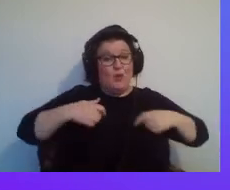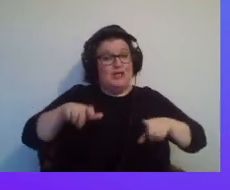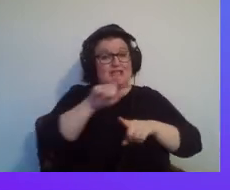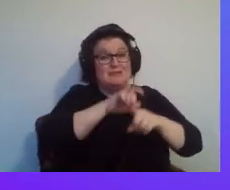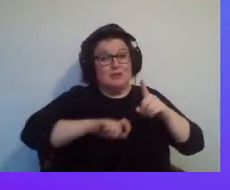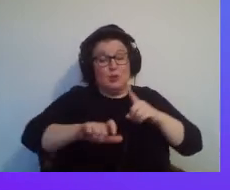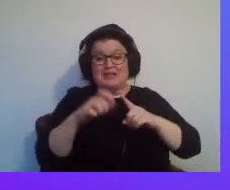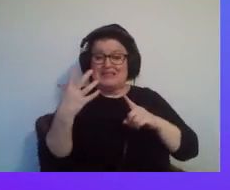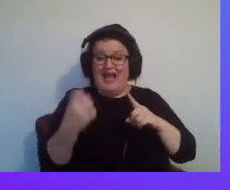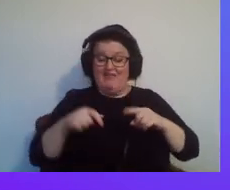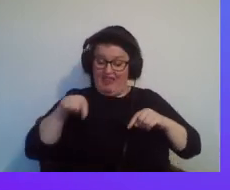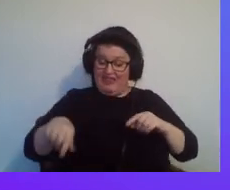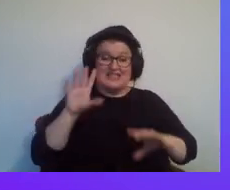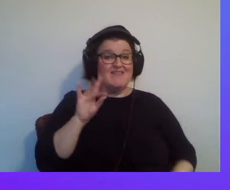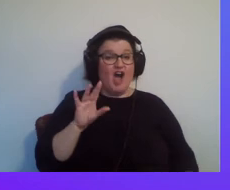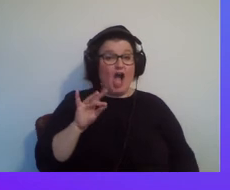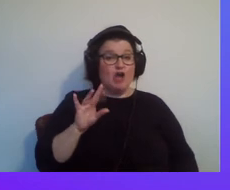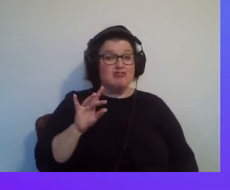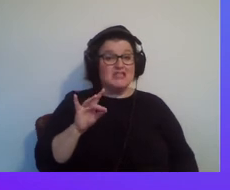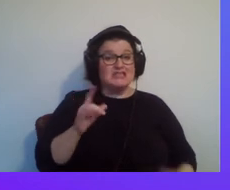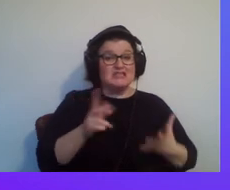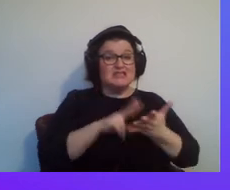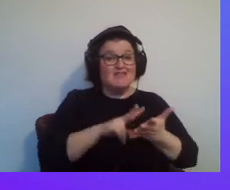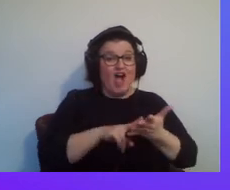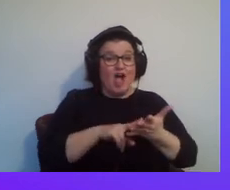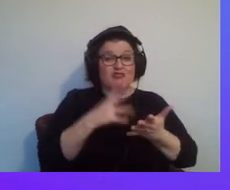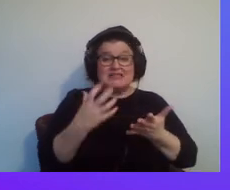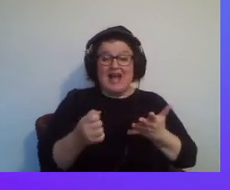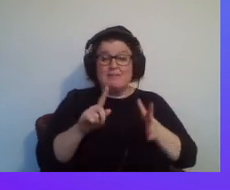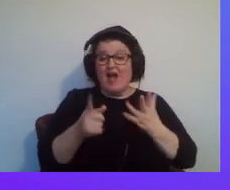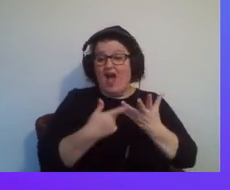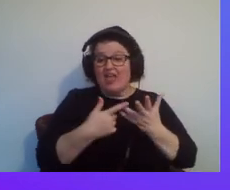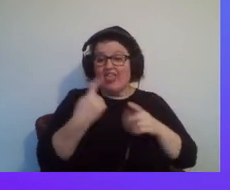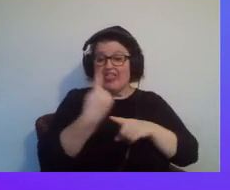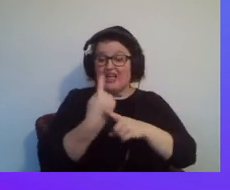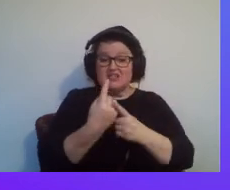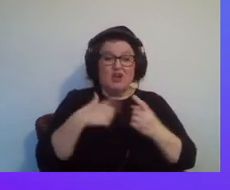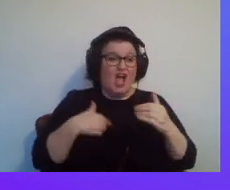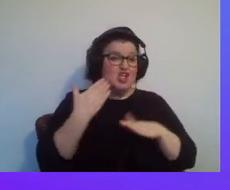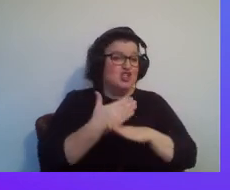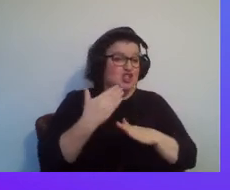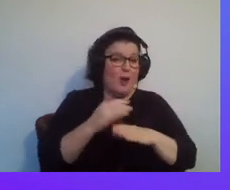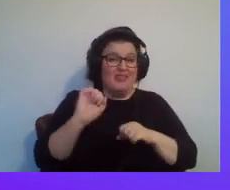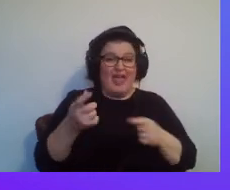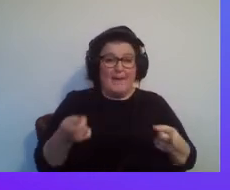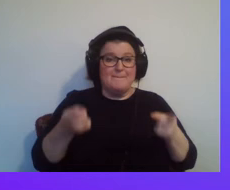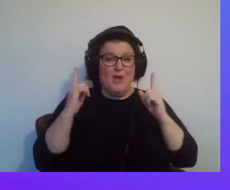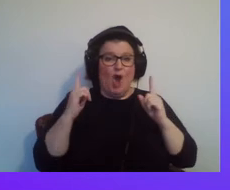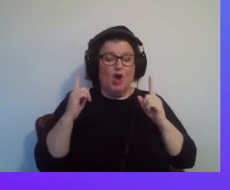this virus, but actually, you know, kind of being on the front line, being in jobs where their employment is tenuous? You